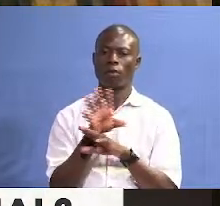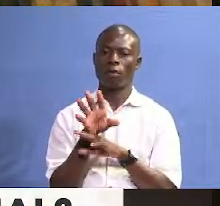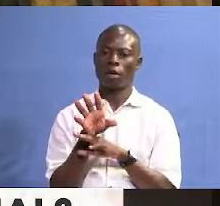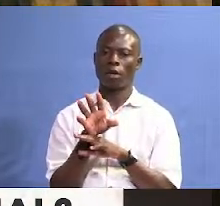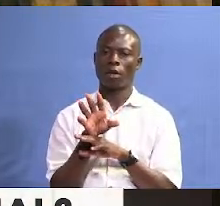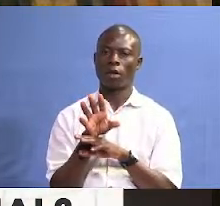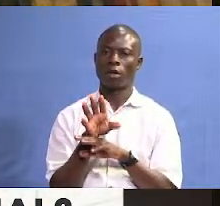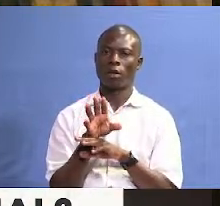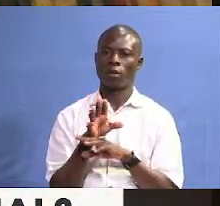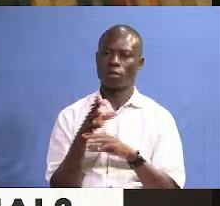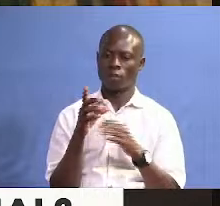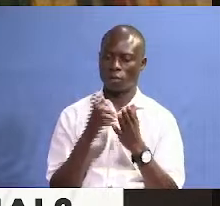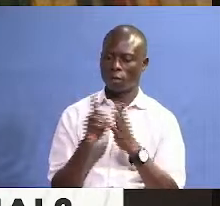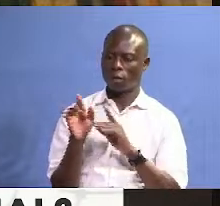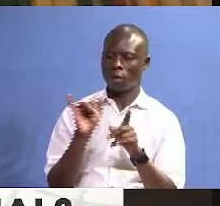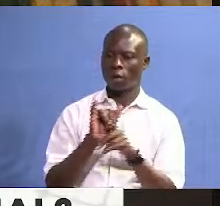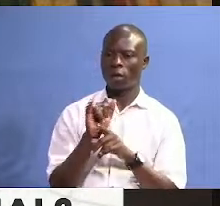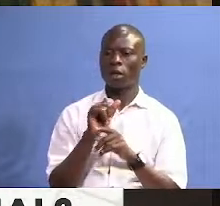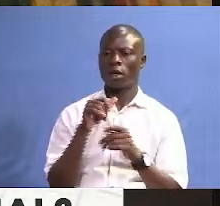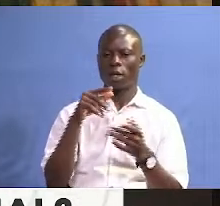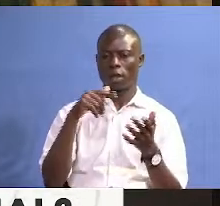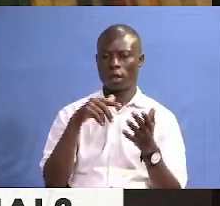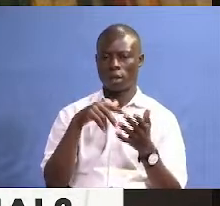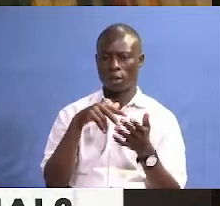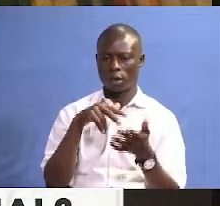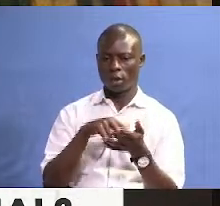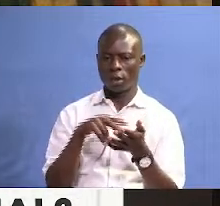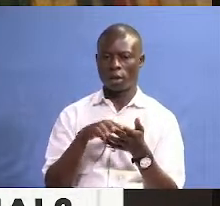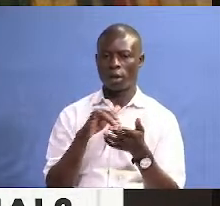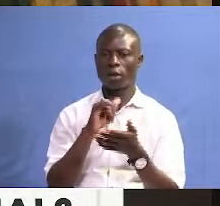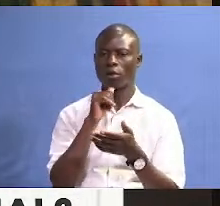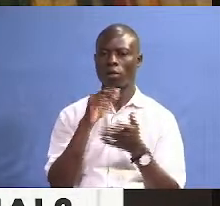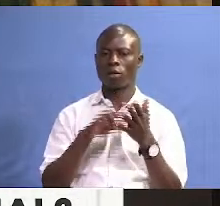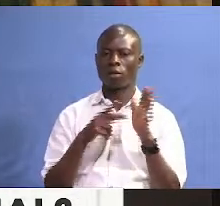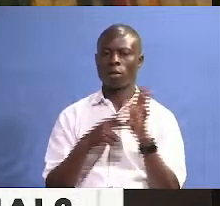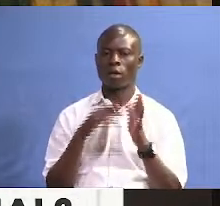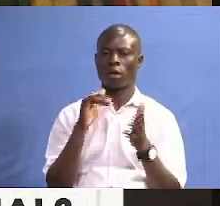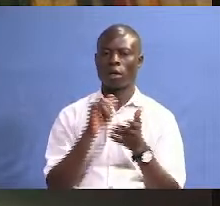That notwithstanding, I would say that does not mean that the